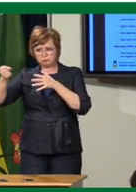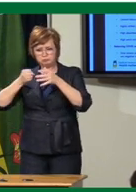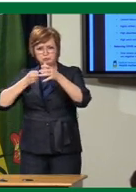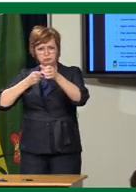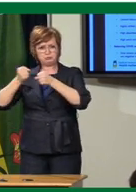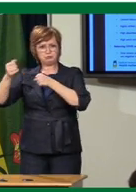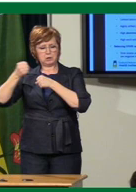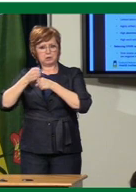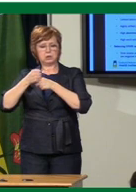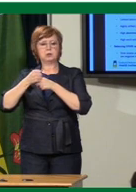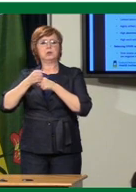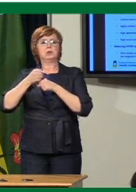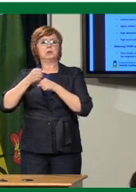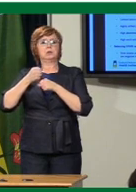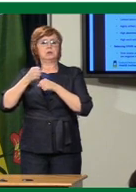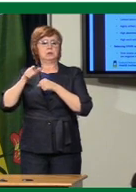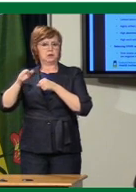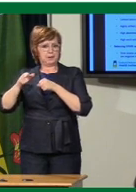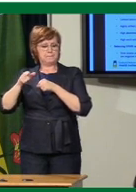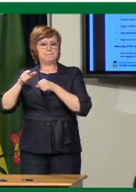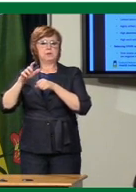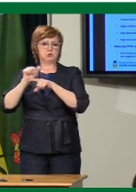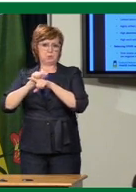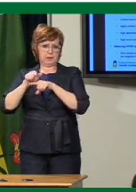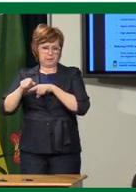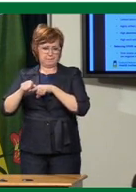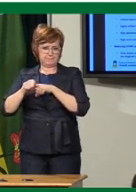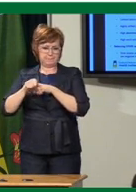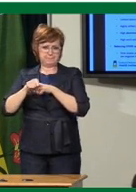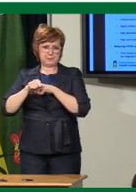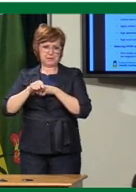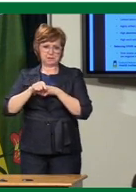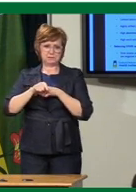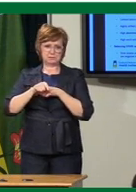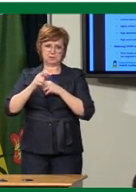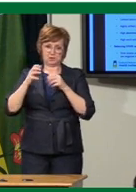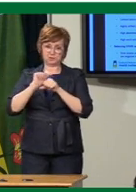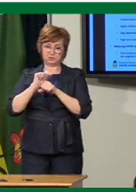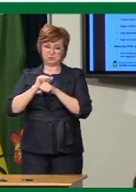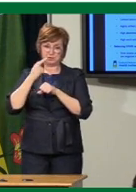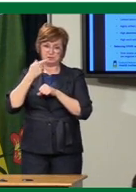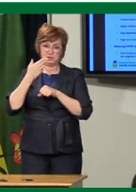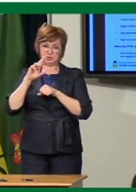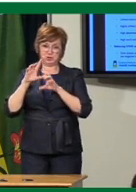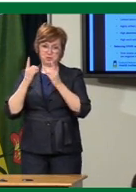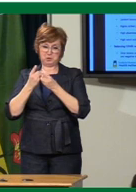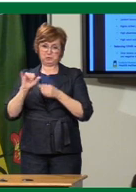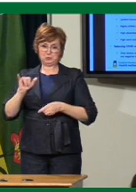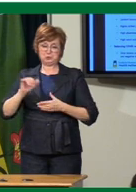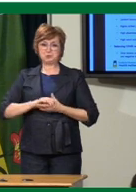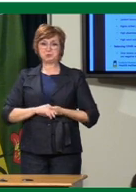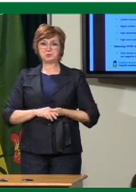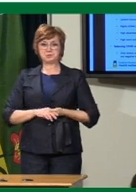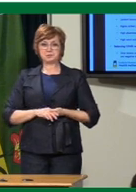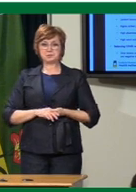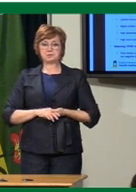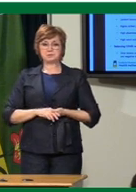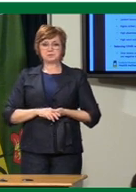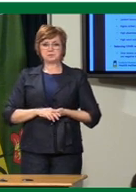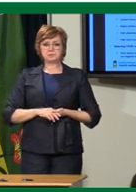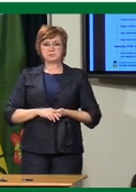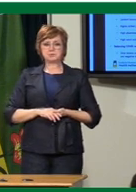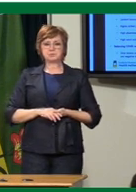workforce, and that is creating a lot of churn within our own staff, and also it's a major resource draw to bring them on and get them trained and